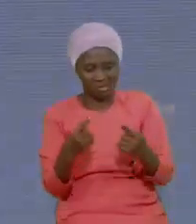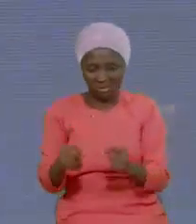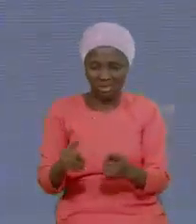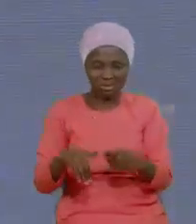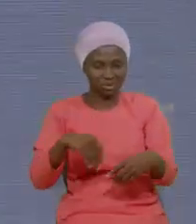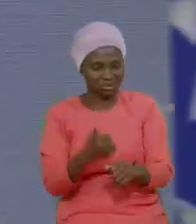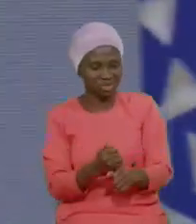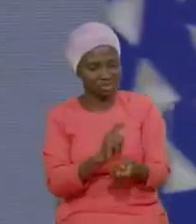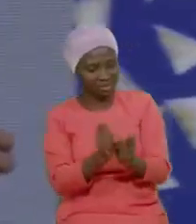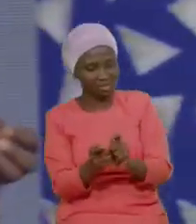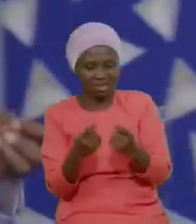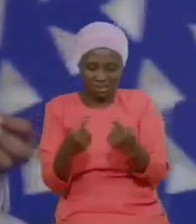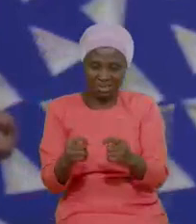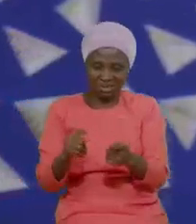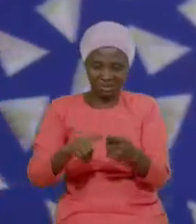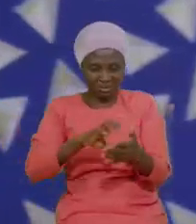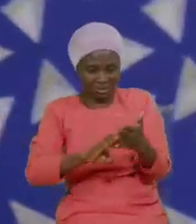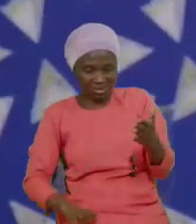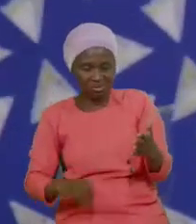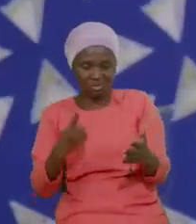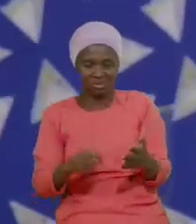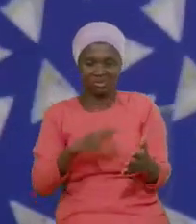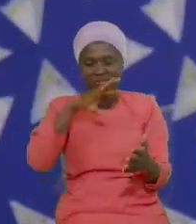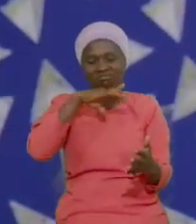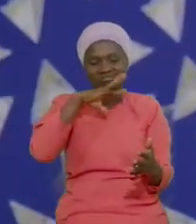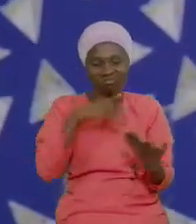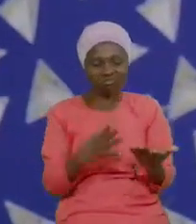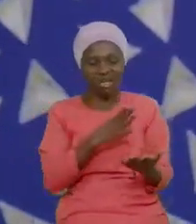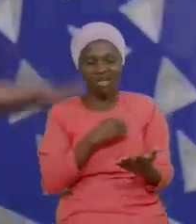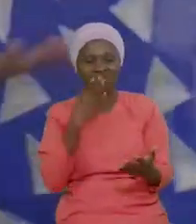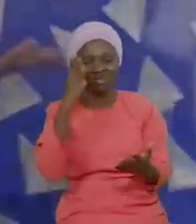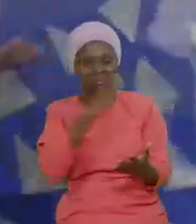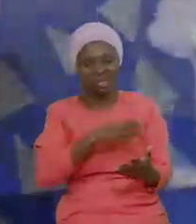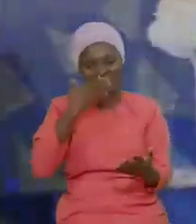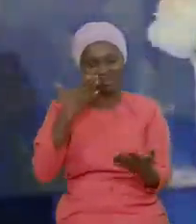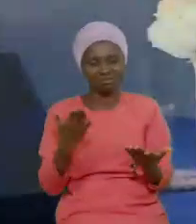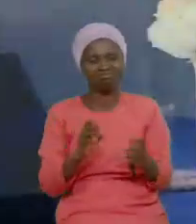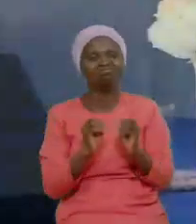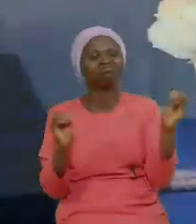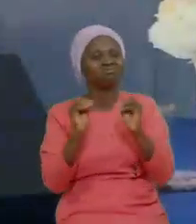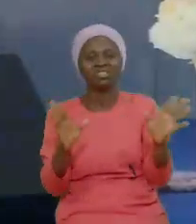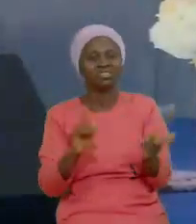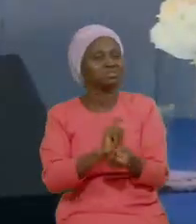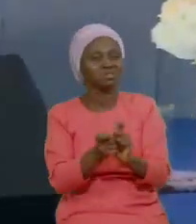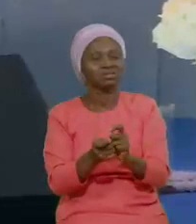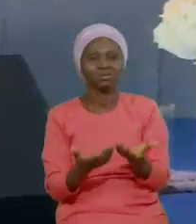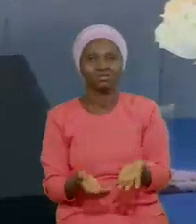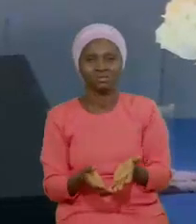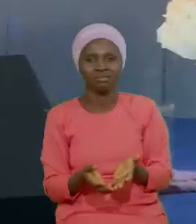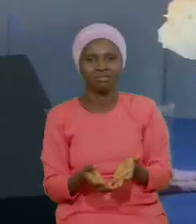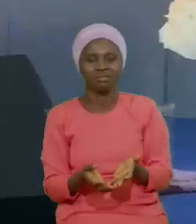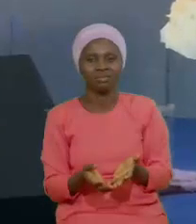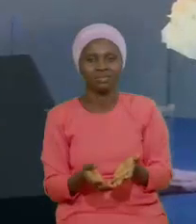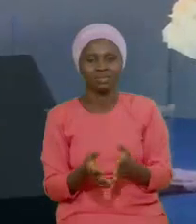and take away the corruption and the smell and the odor. Nothing changes.